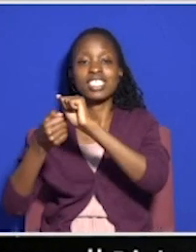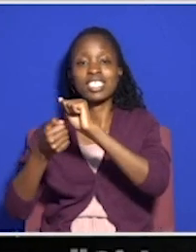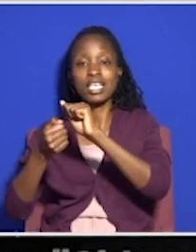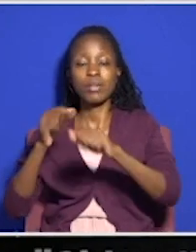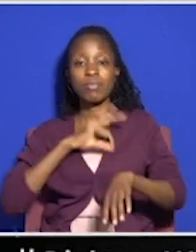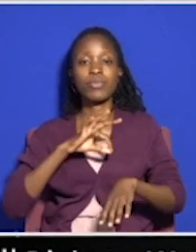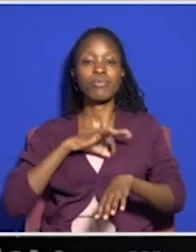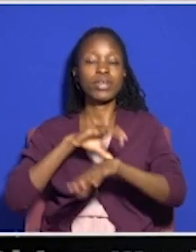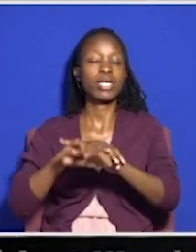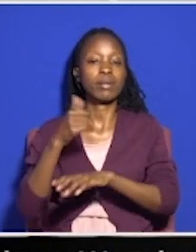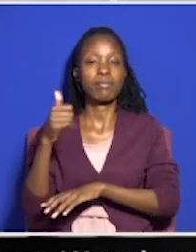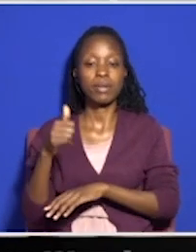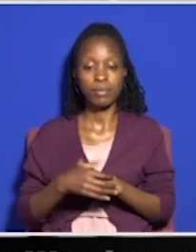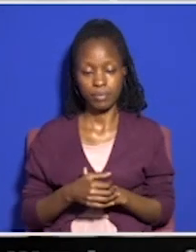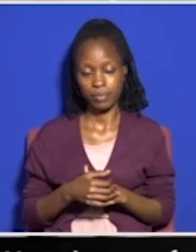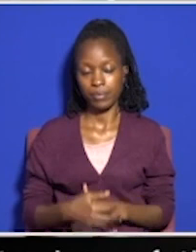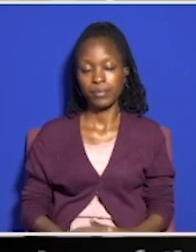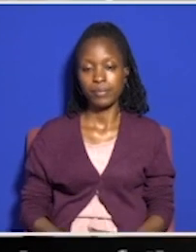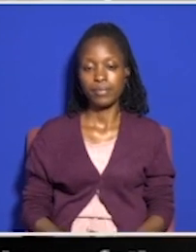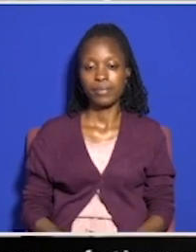the cash.